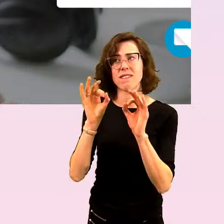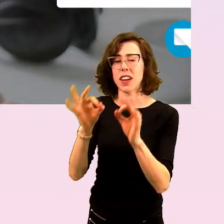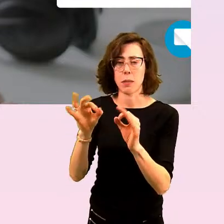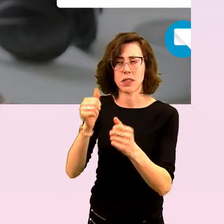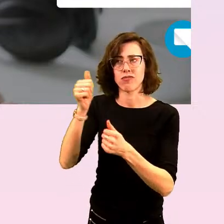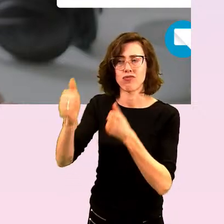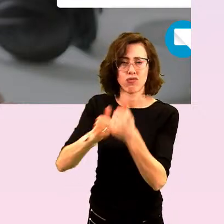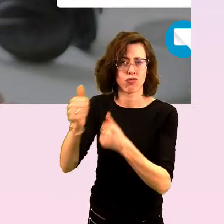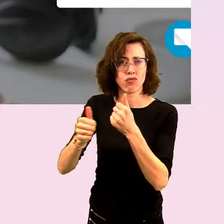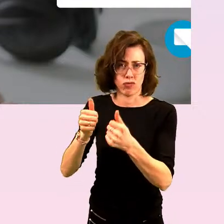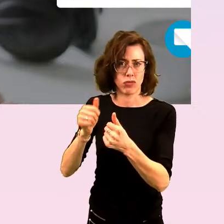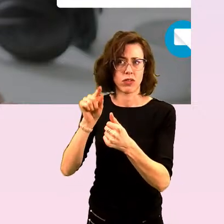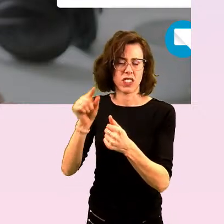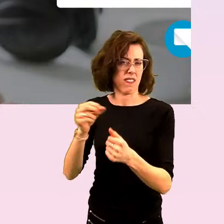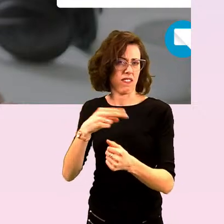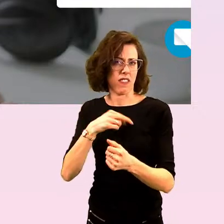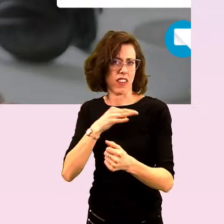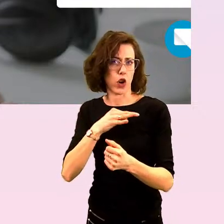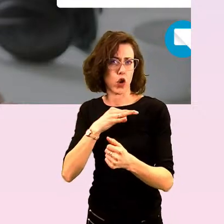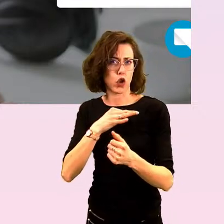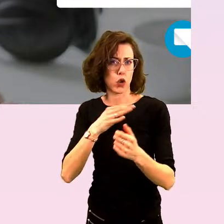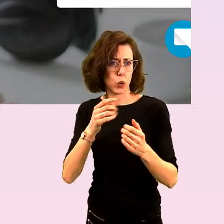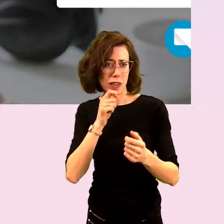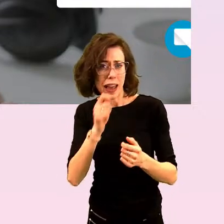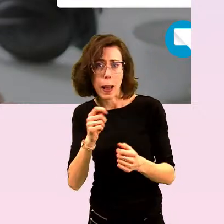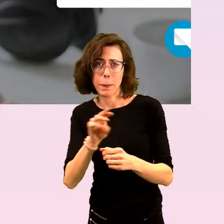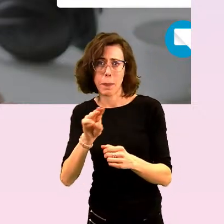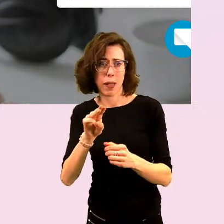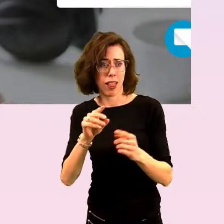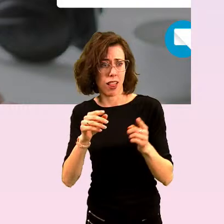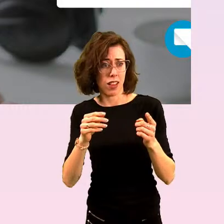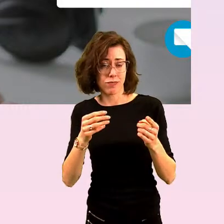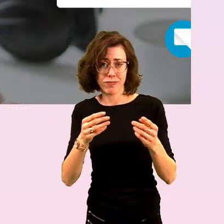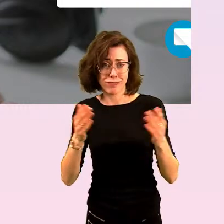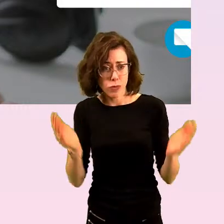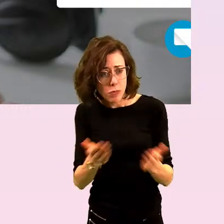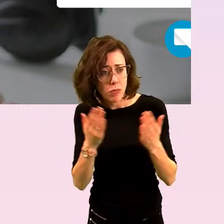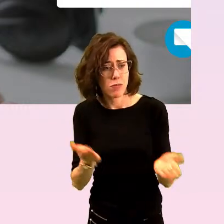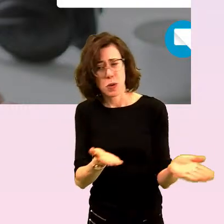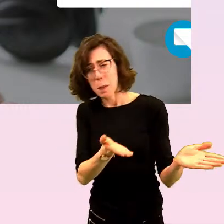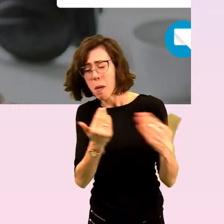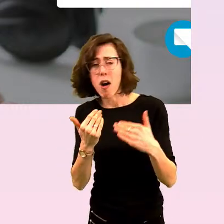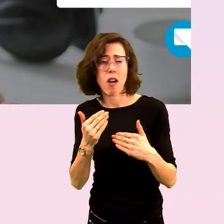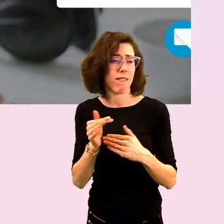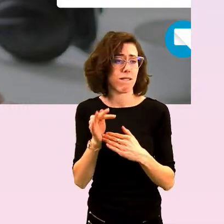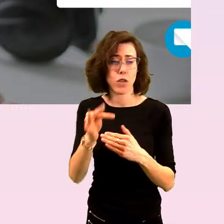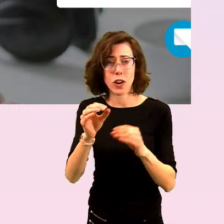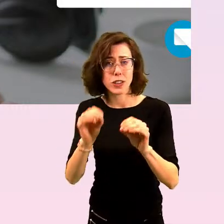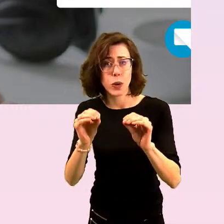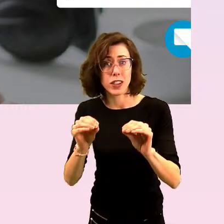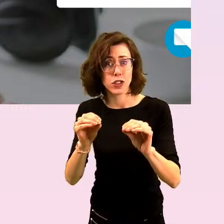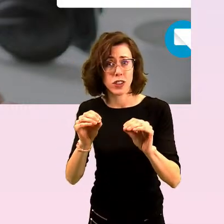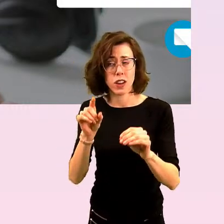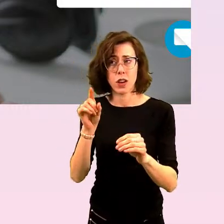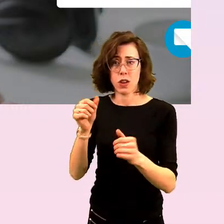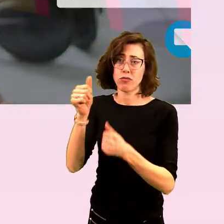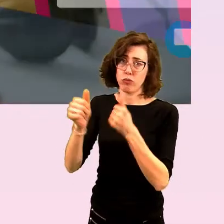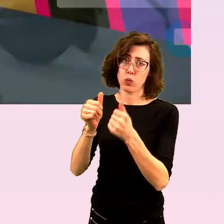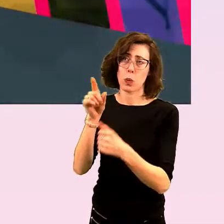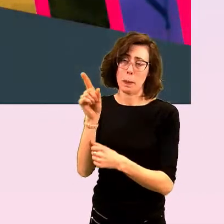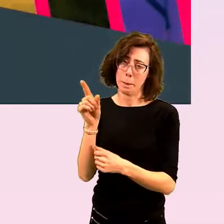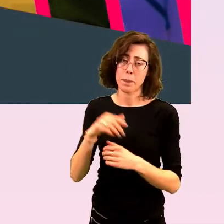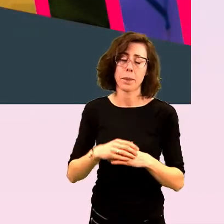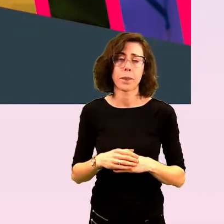to really sell the benefits of what further education can offer people. And I'm going to touch on that again in a